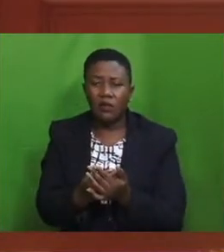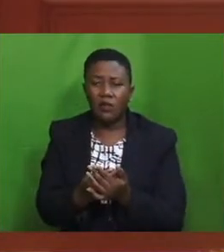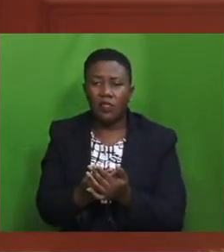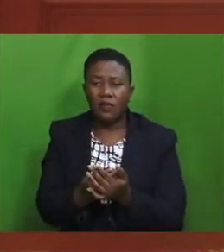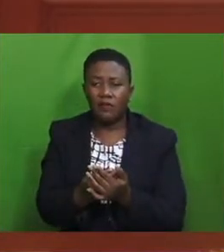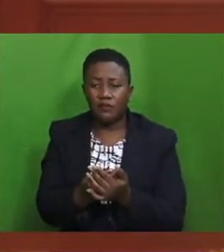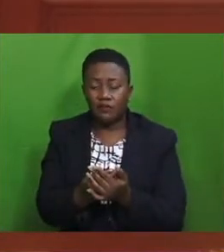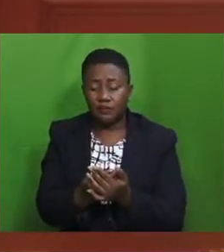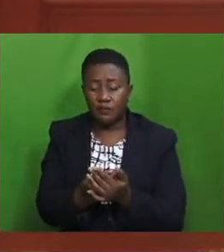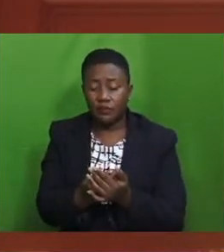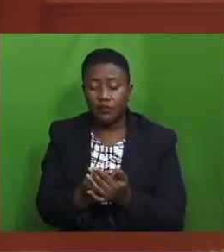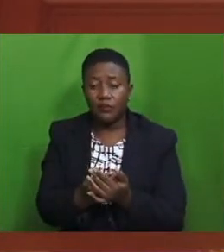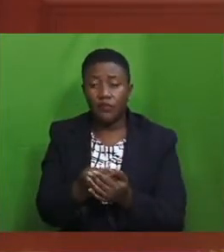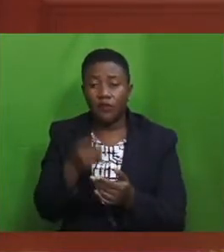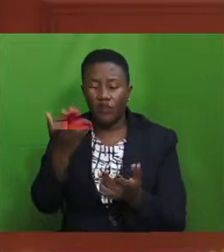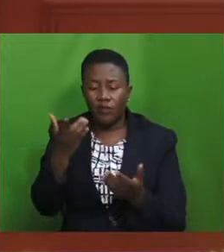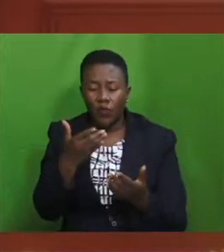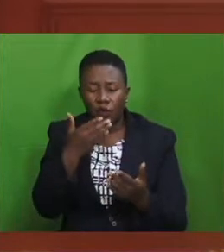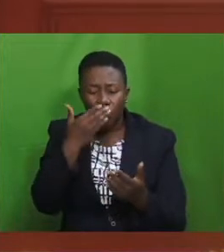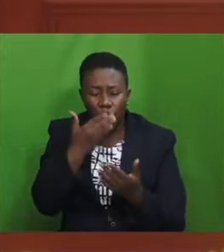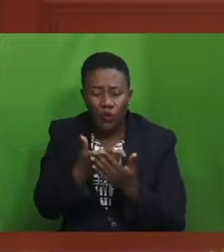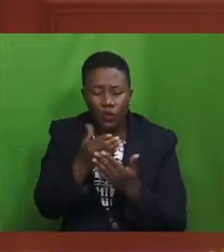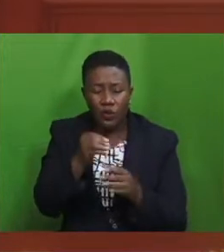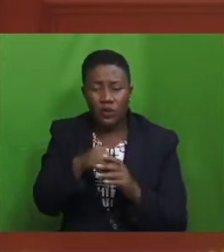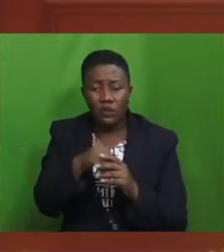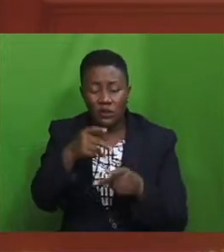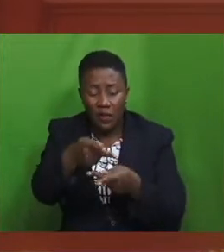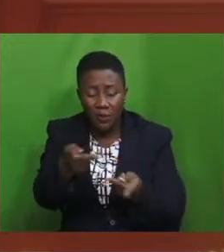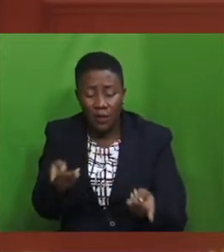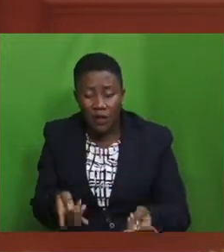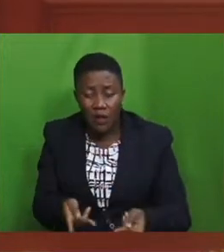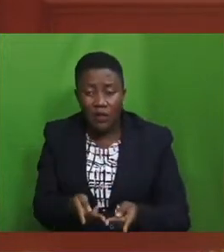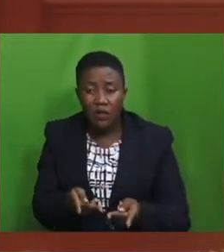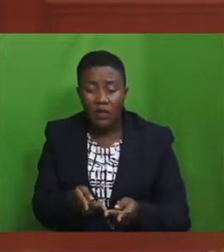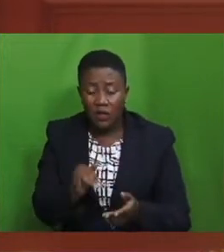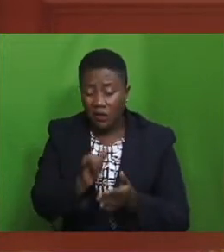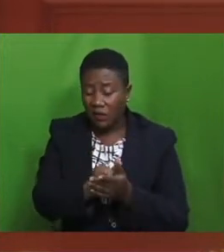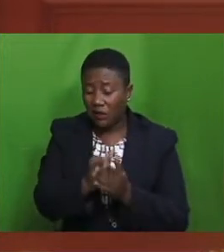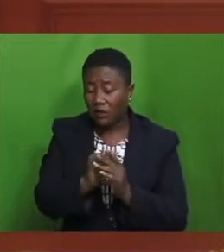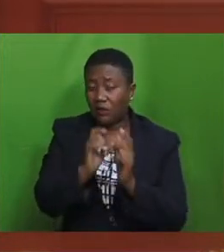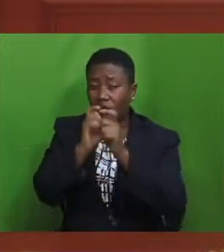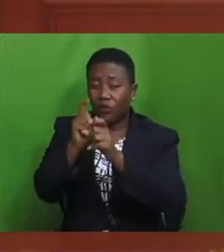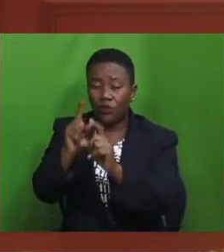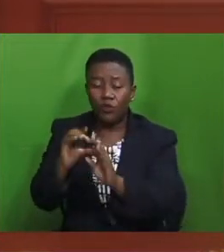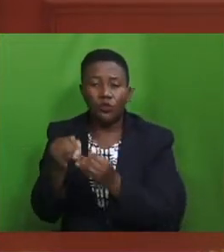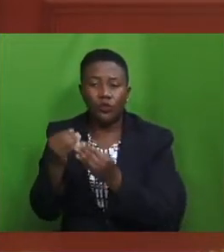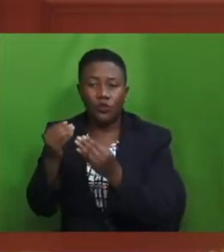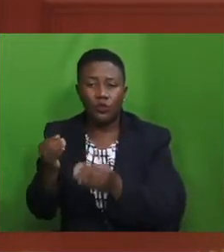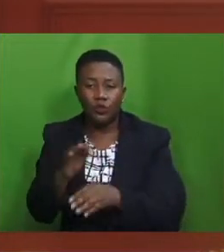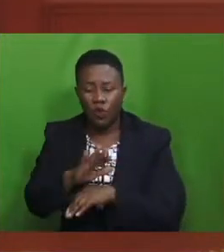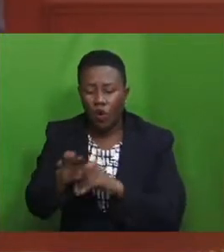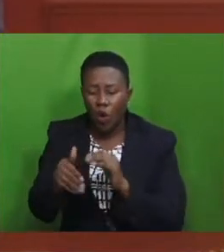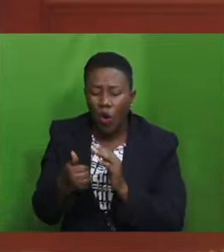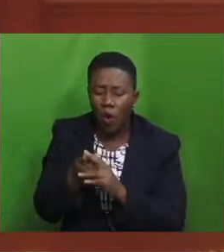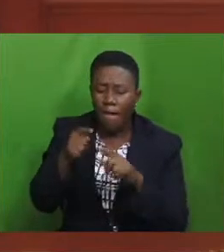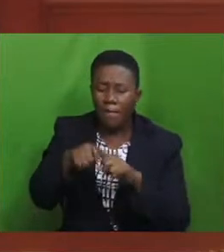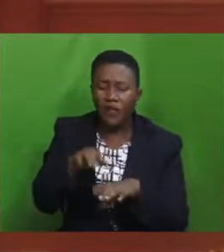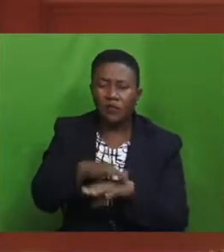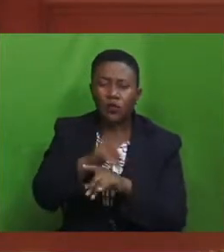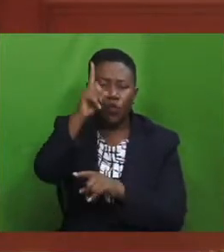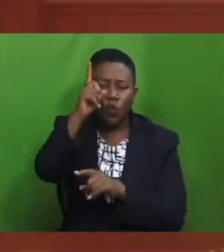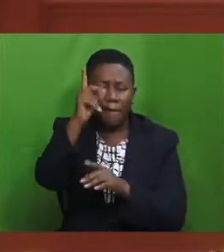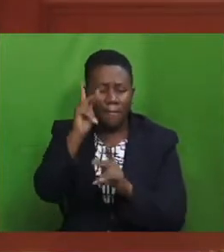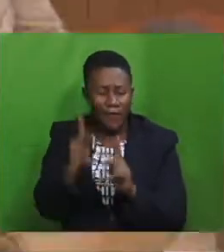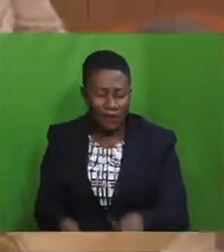a large and a substantial portion of those contracts you've granted are all sole source.